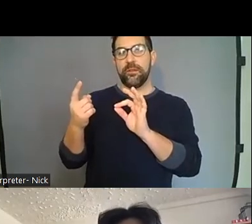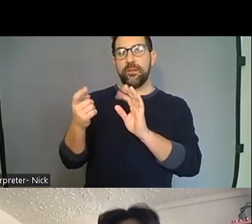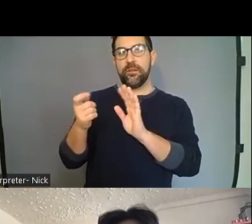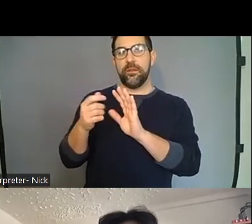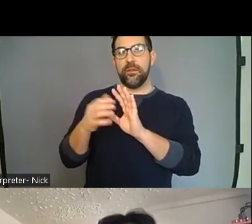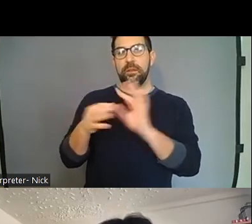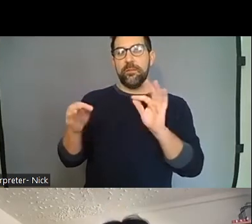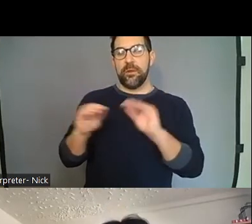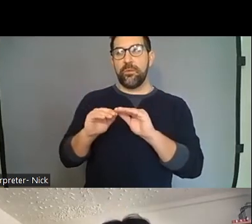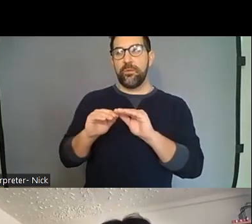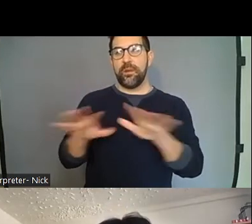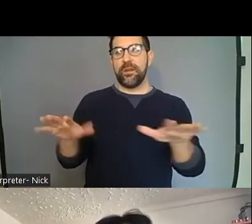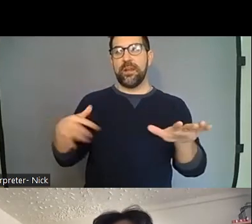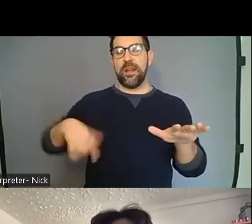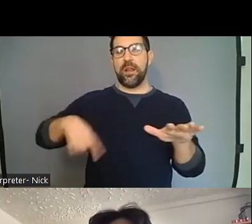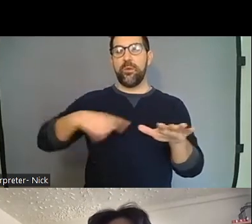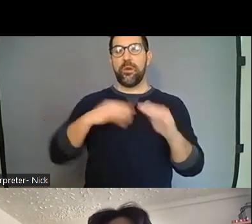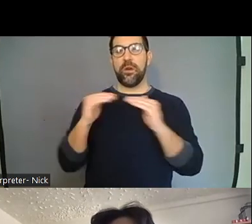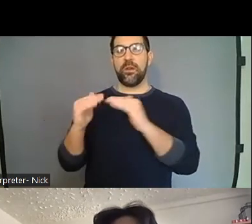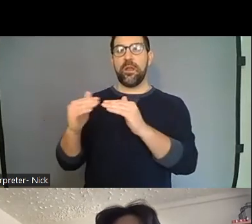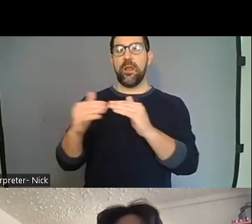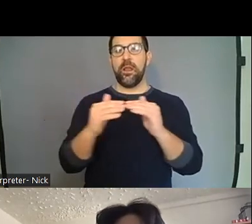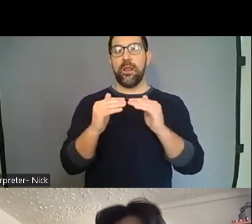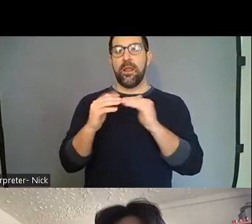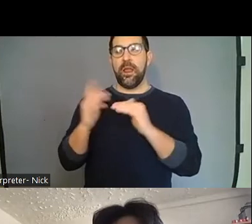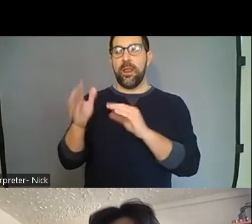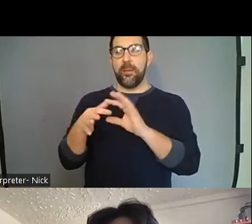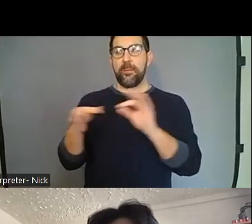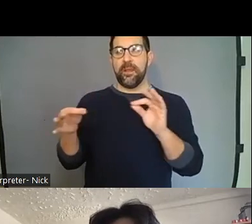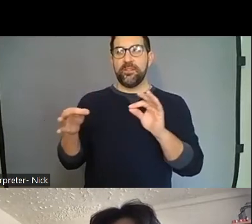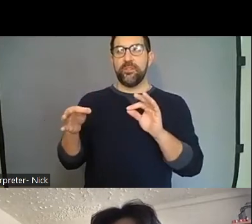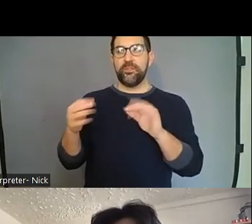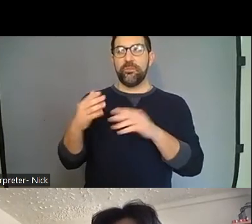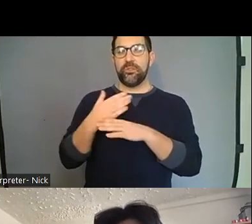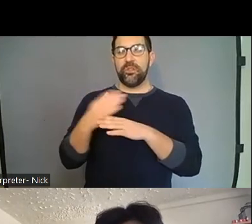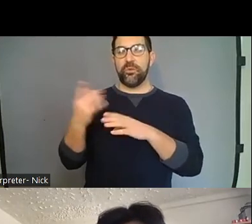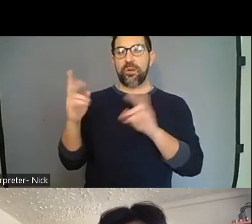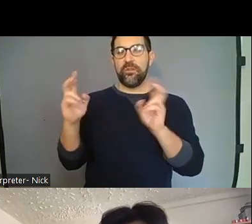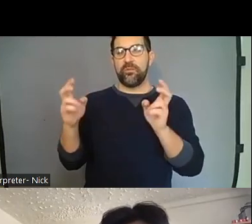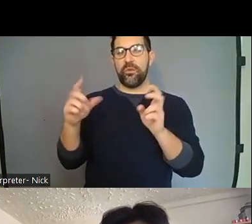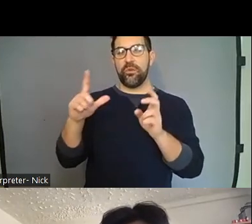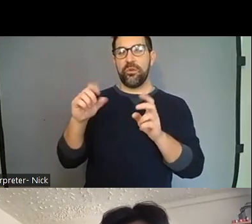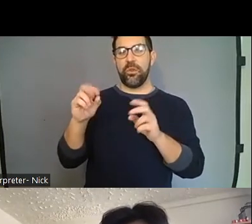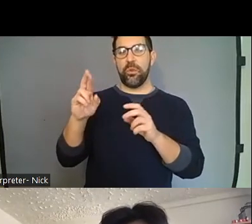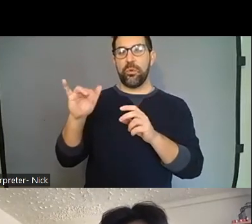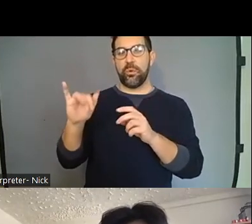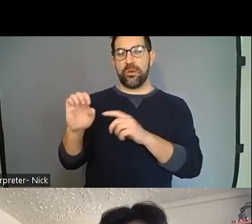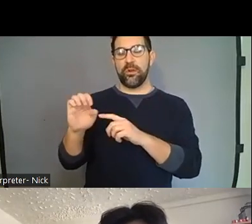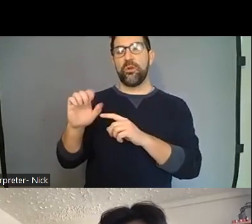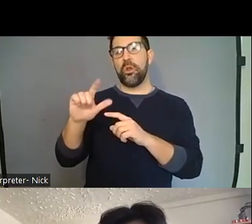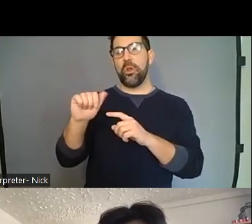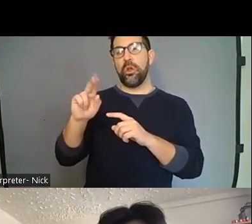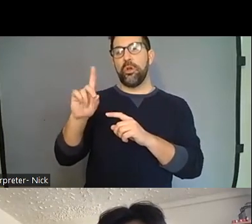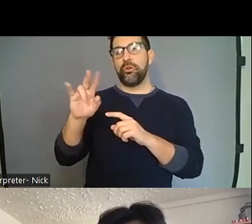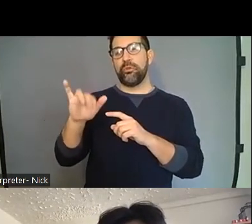of our colleagues. And in that message, we shared one of my favorite Audre Lorde quotations, and we wanted to share it with you today as sort